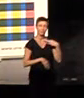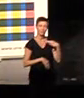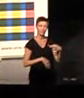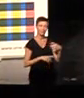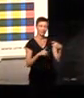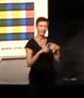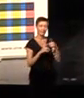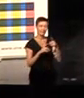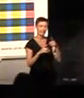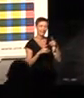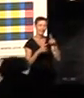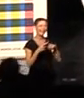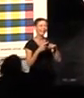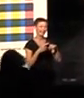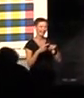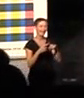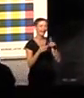annie juffers